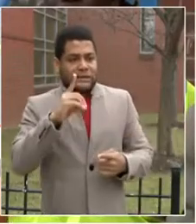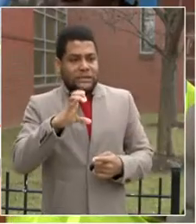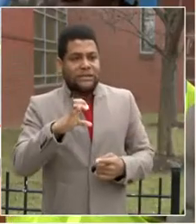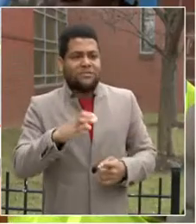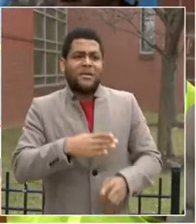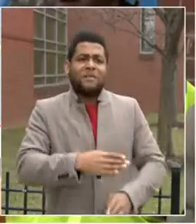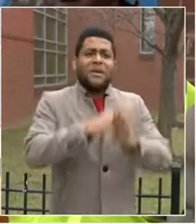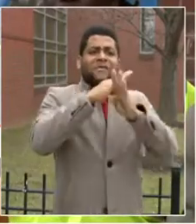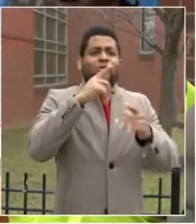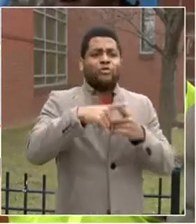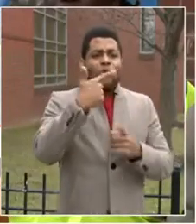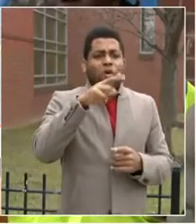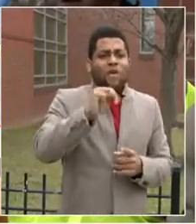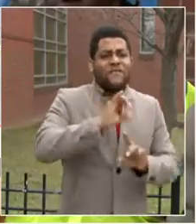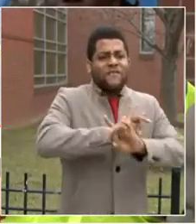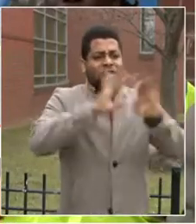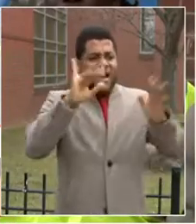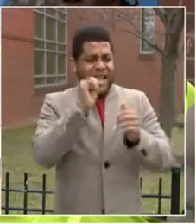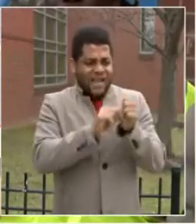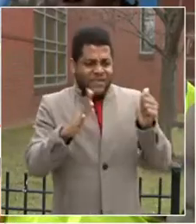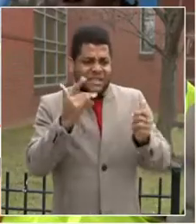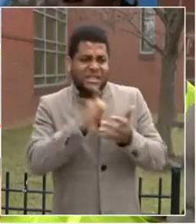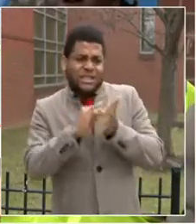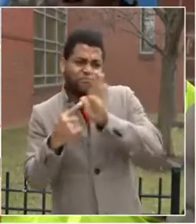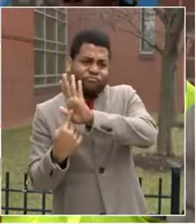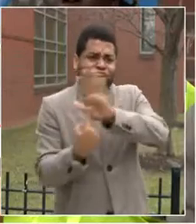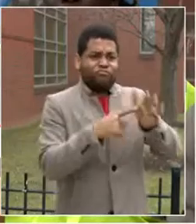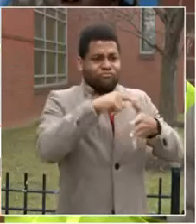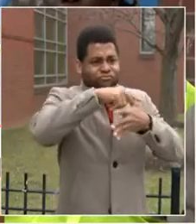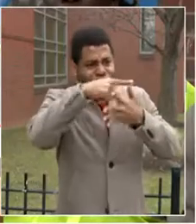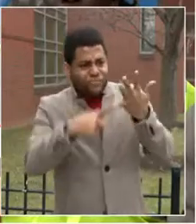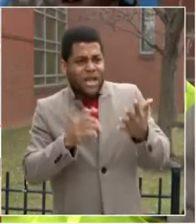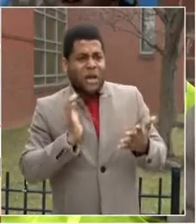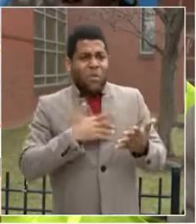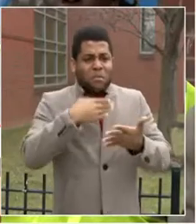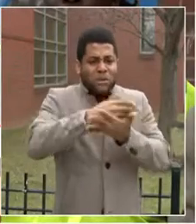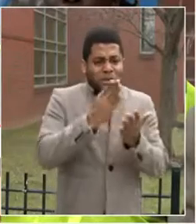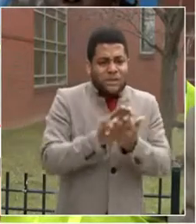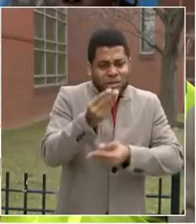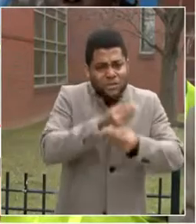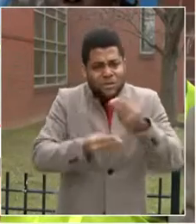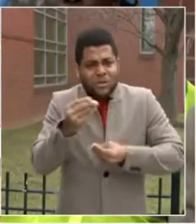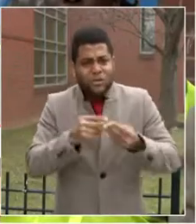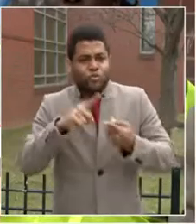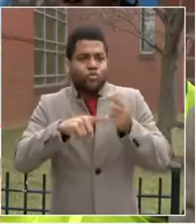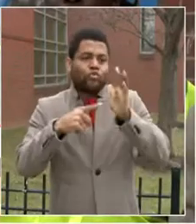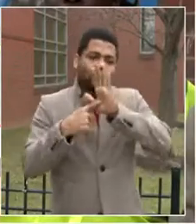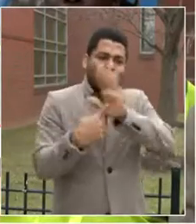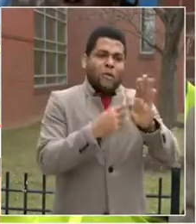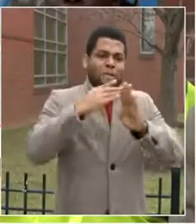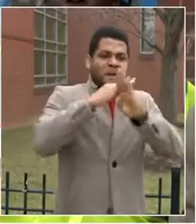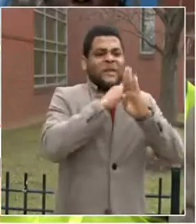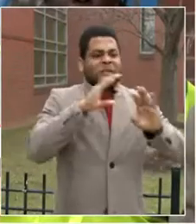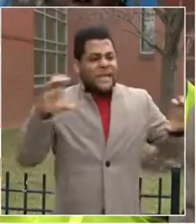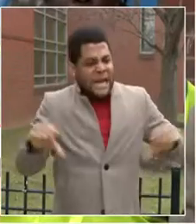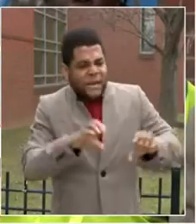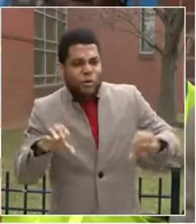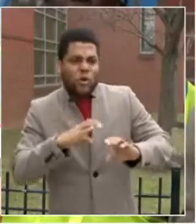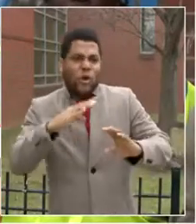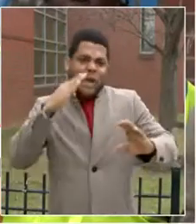is reflected in the DPR budget is a reflection of prevention and action against gun violence in our